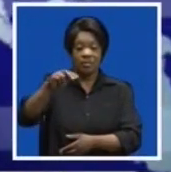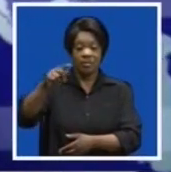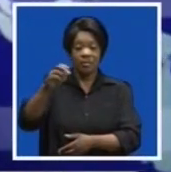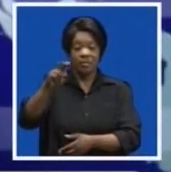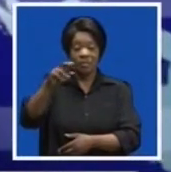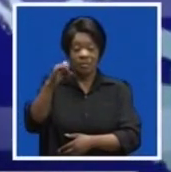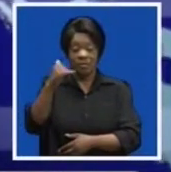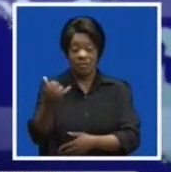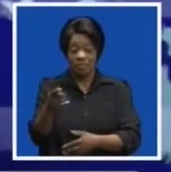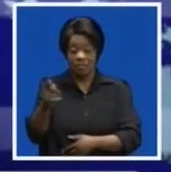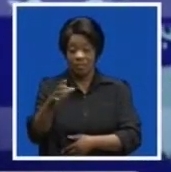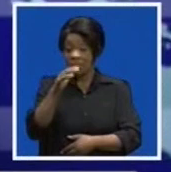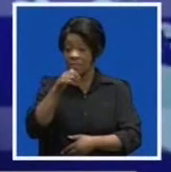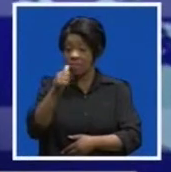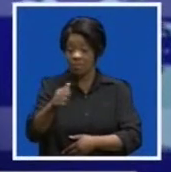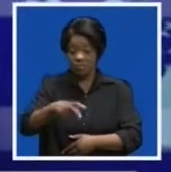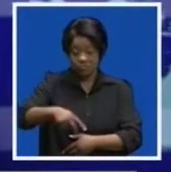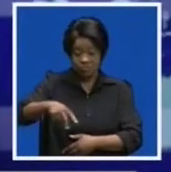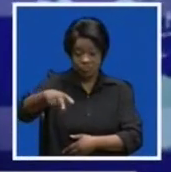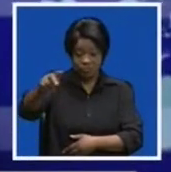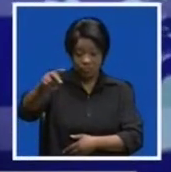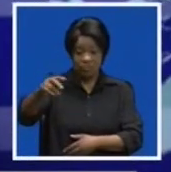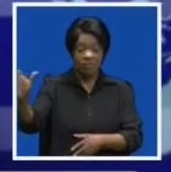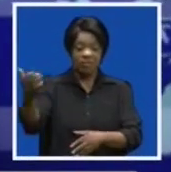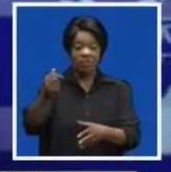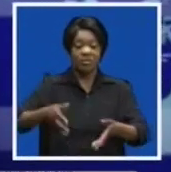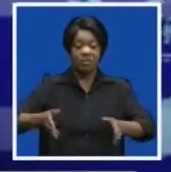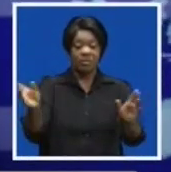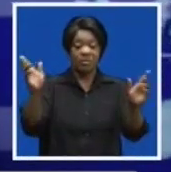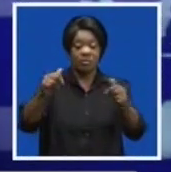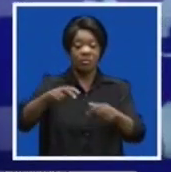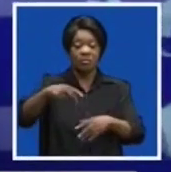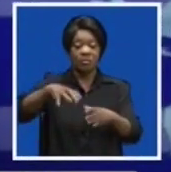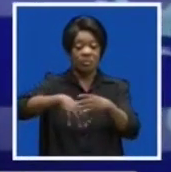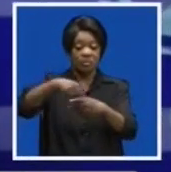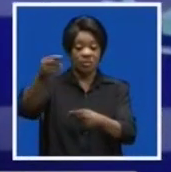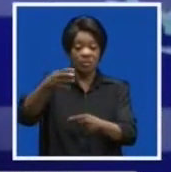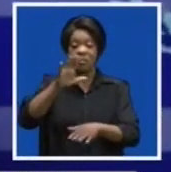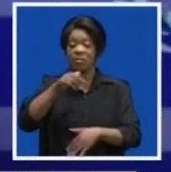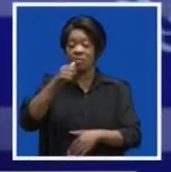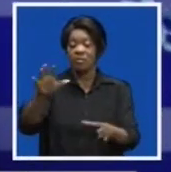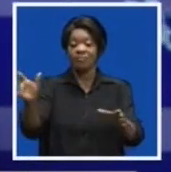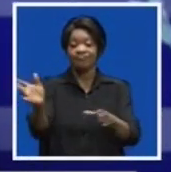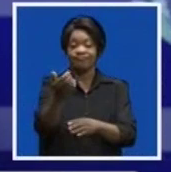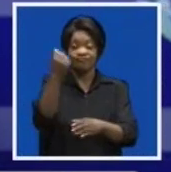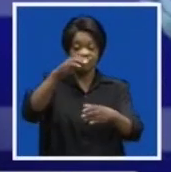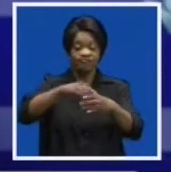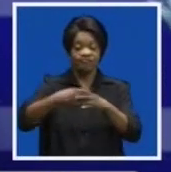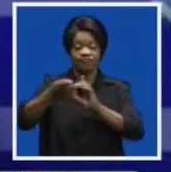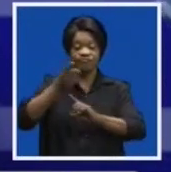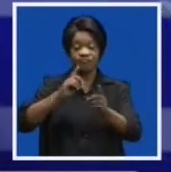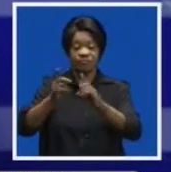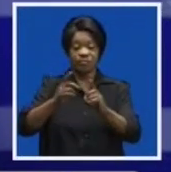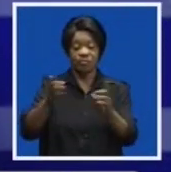MPs walking out of Parliament should also boycott allowances because they are not taking part in debates which they're elected